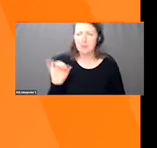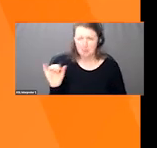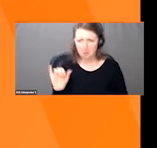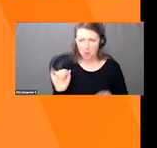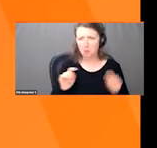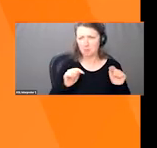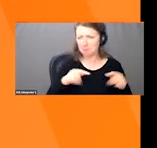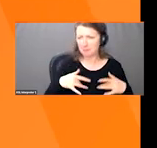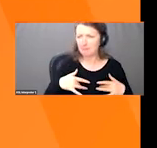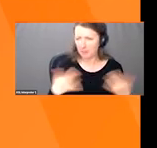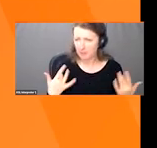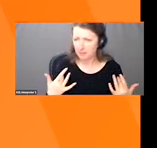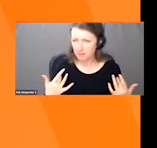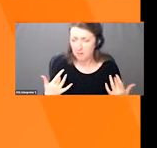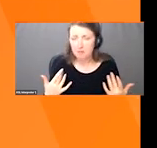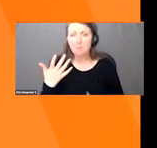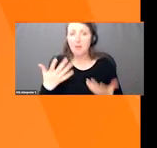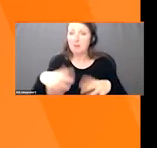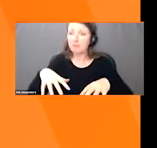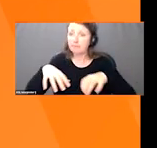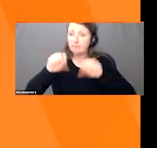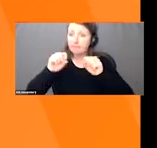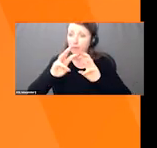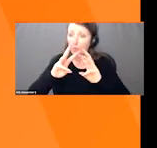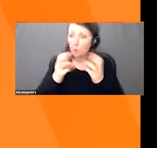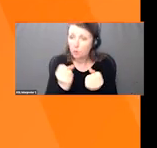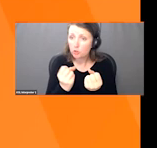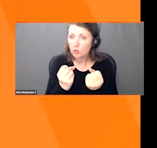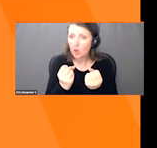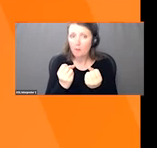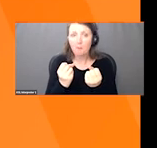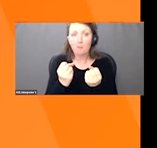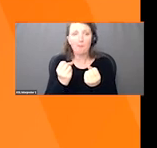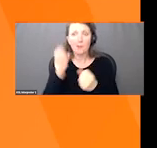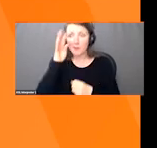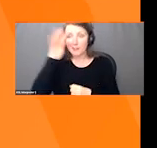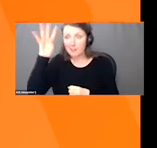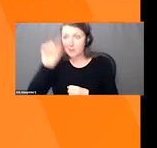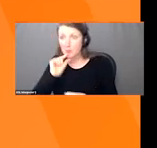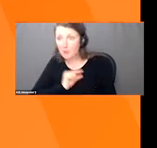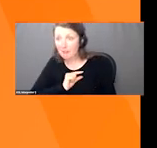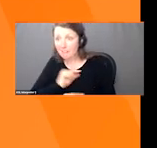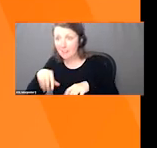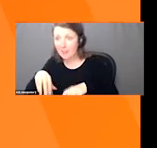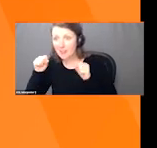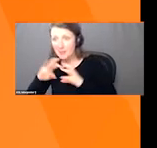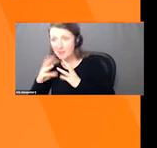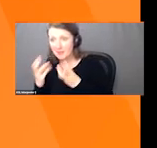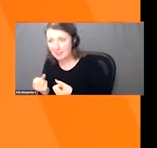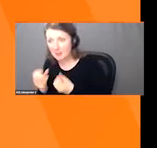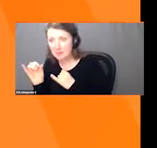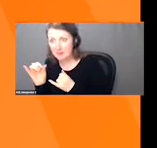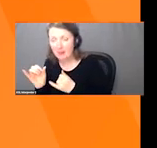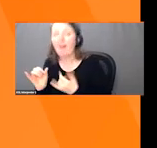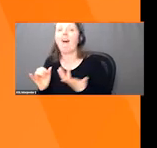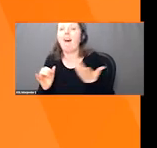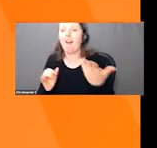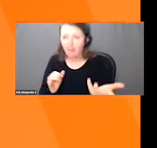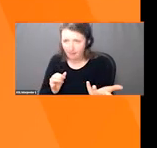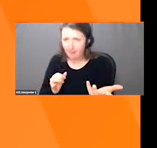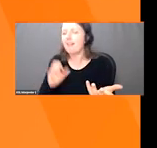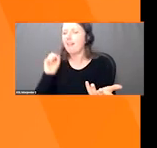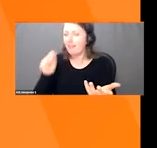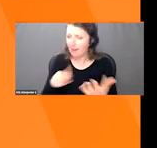somewhere, if you're doing something like this, there's a very good chance that there is value in actually hosting an event